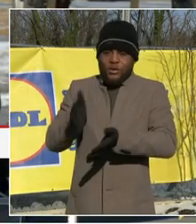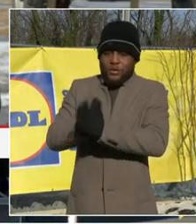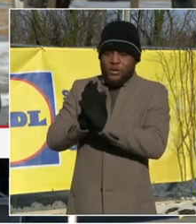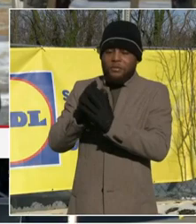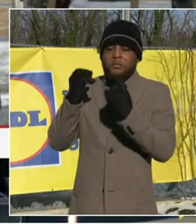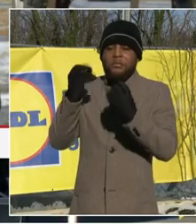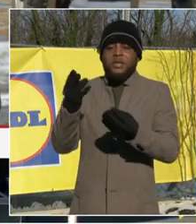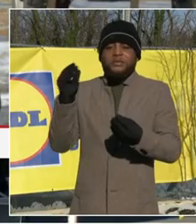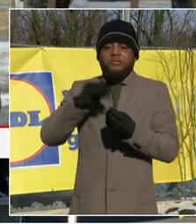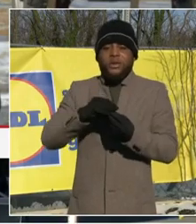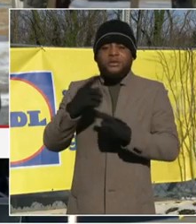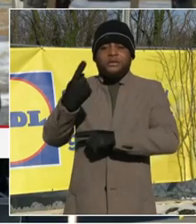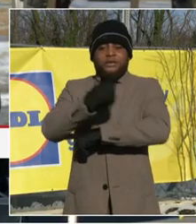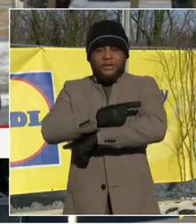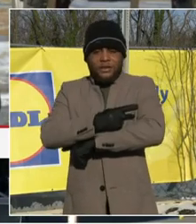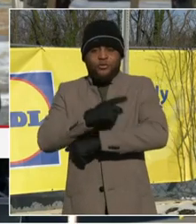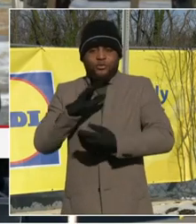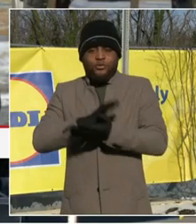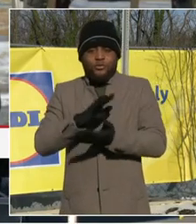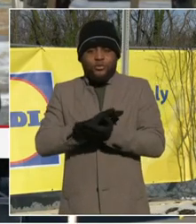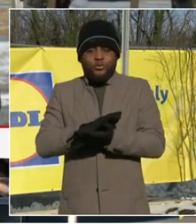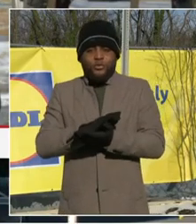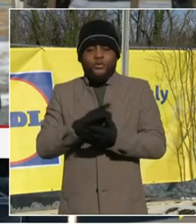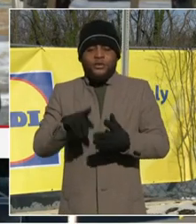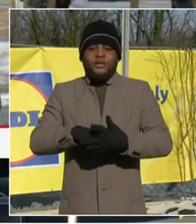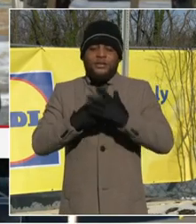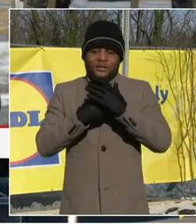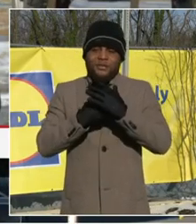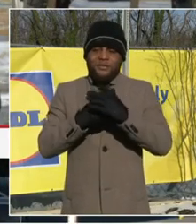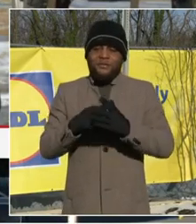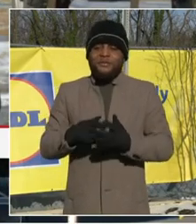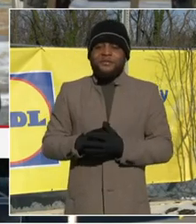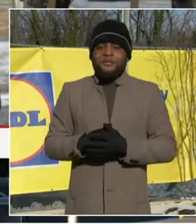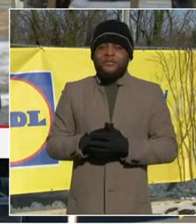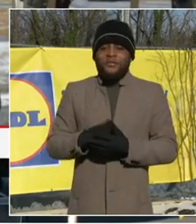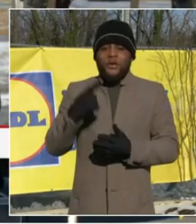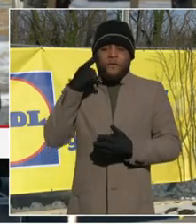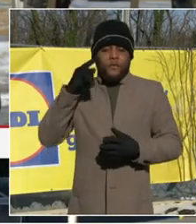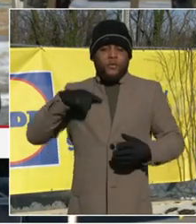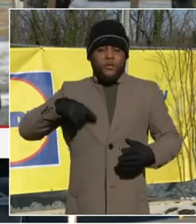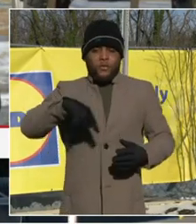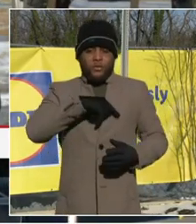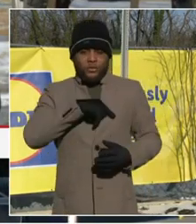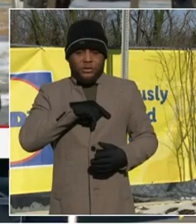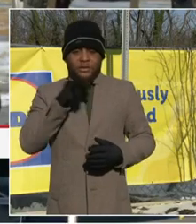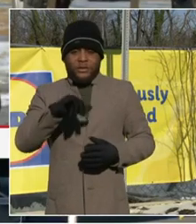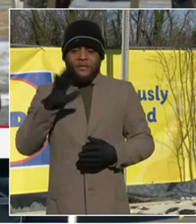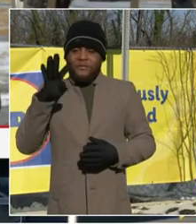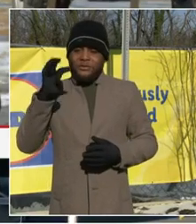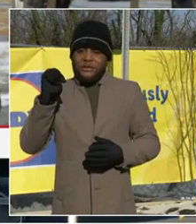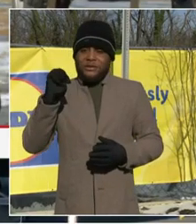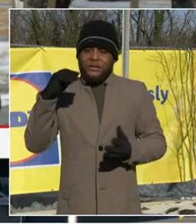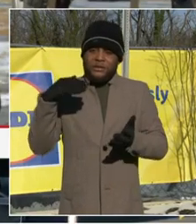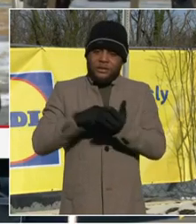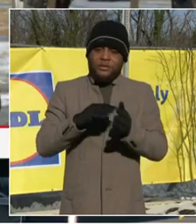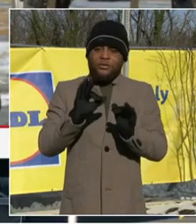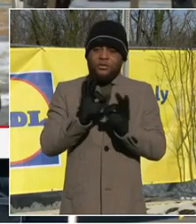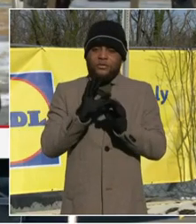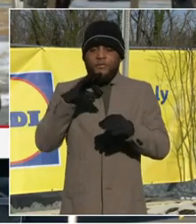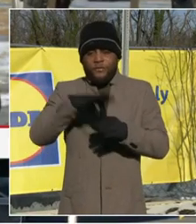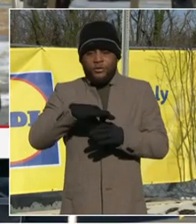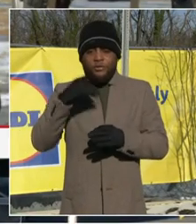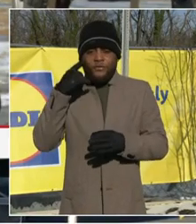it the day of school. So for us, those were 40,000 votes for school. Let that be clear.